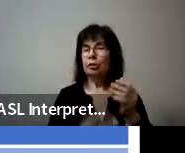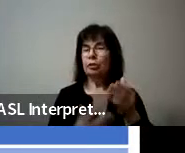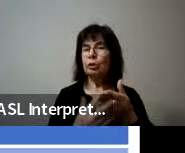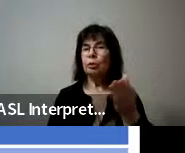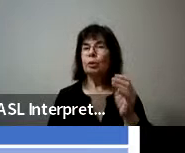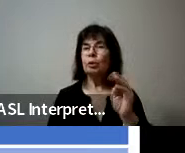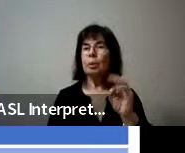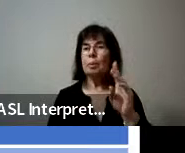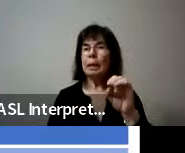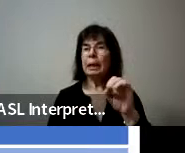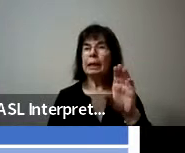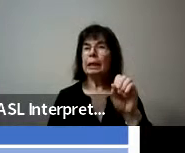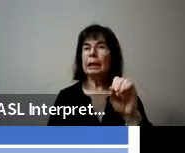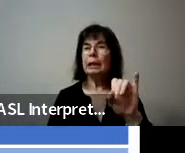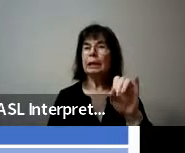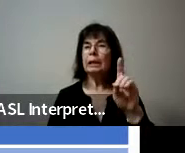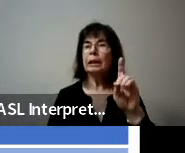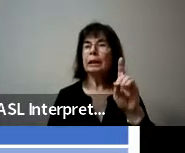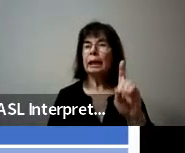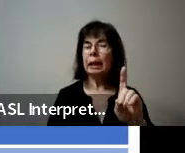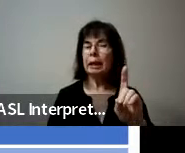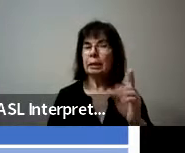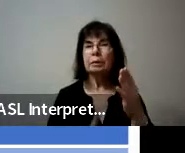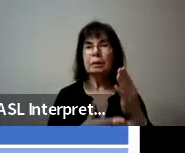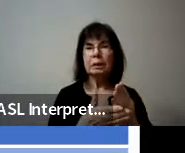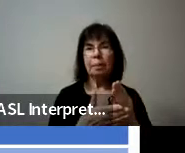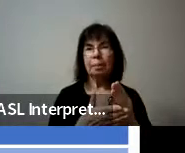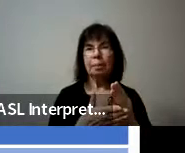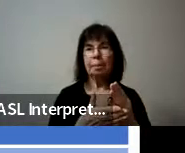will end on May 11th.